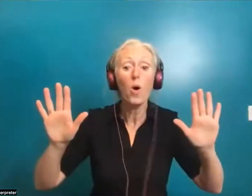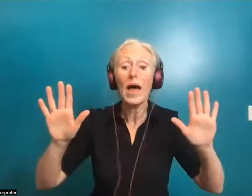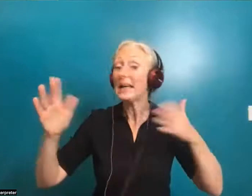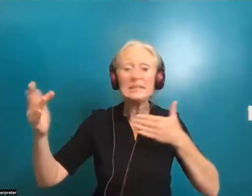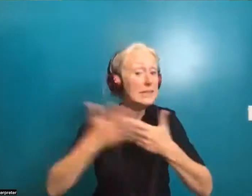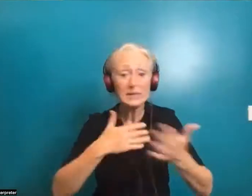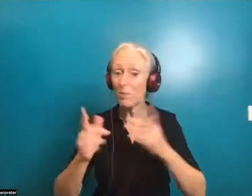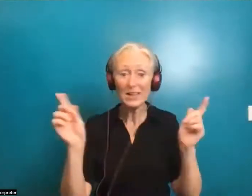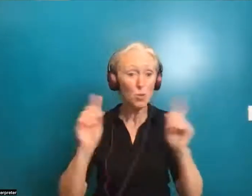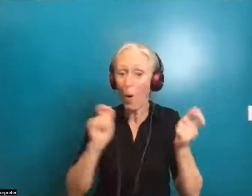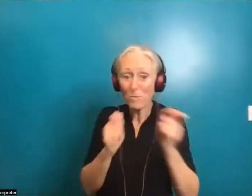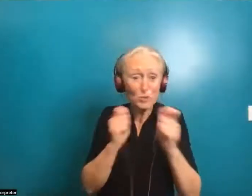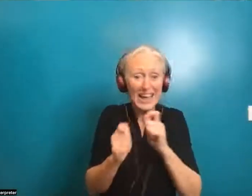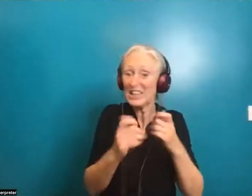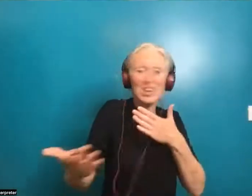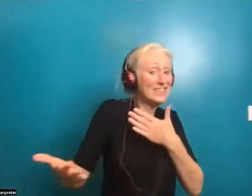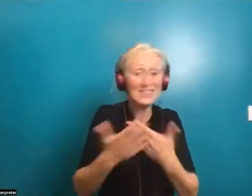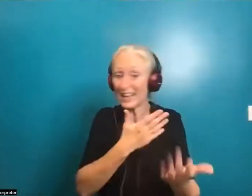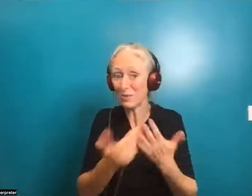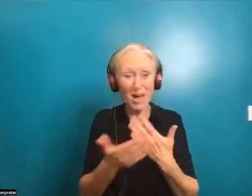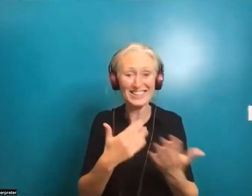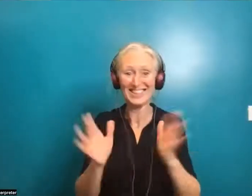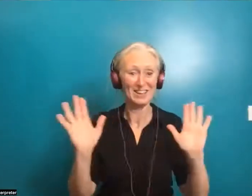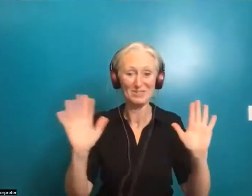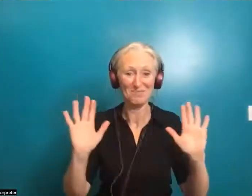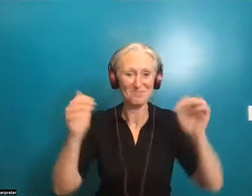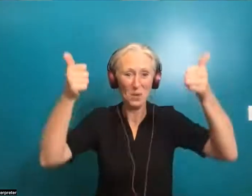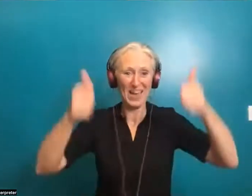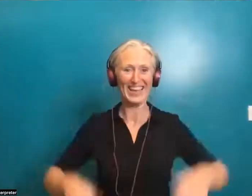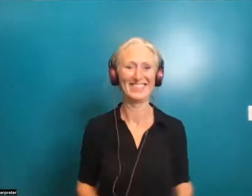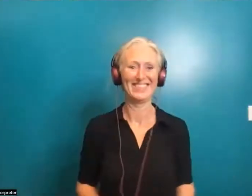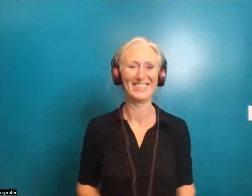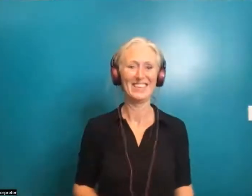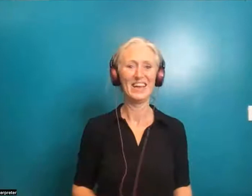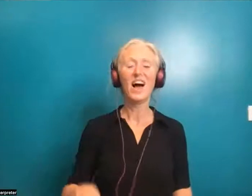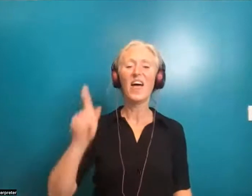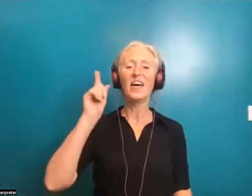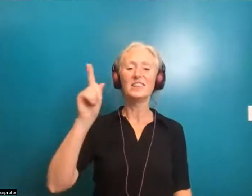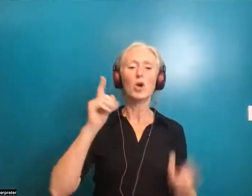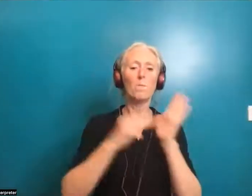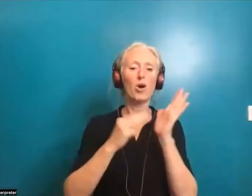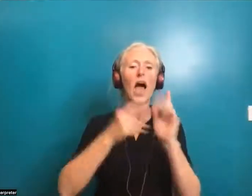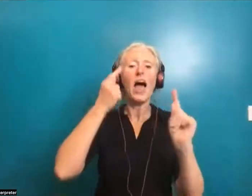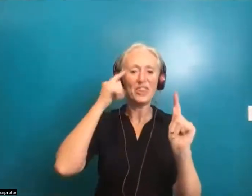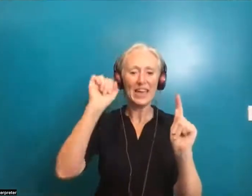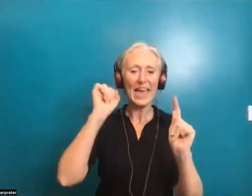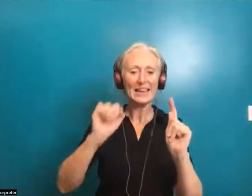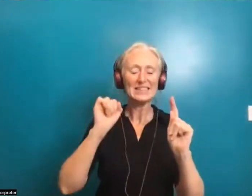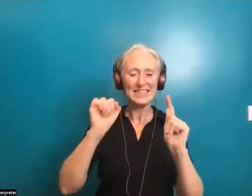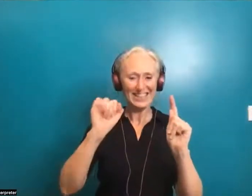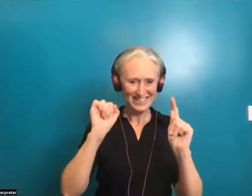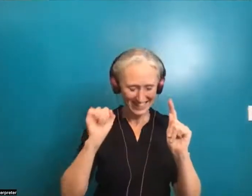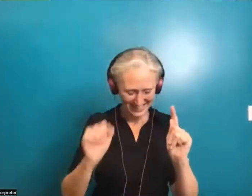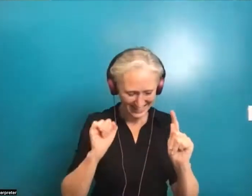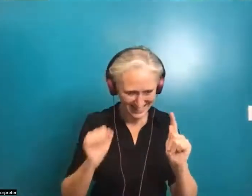Thank you. Sorry. Yeah, I think maybe that's what it meant. Thank you. Yes, sorry. Yeah, I think that's what it did mean. Mutation agnostic.